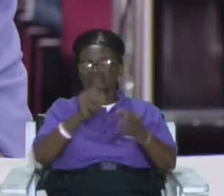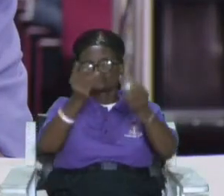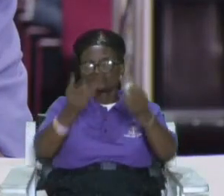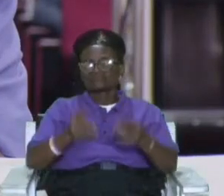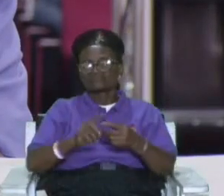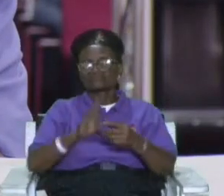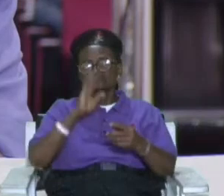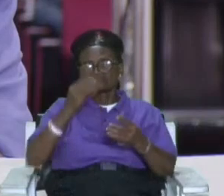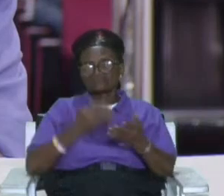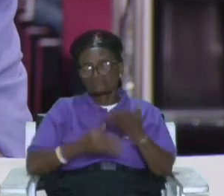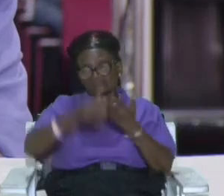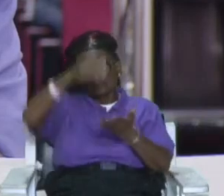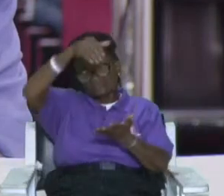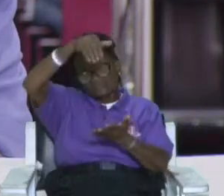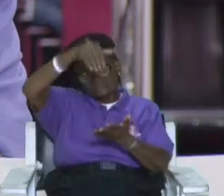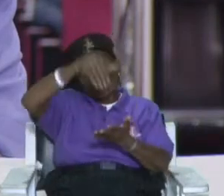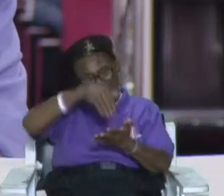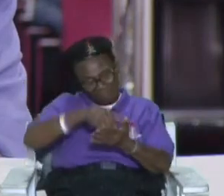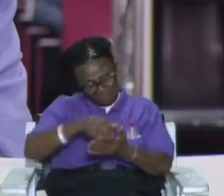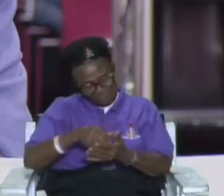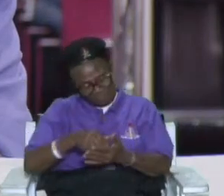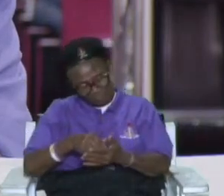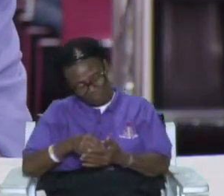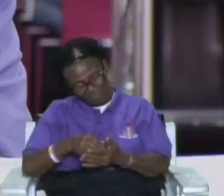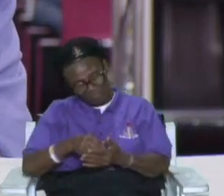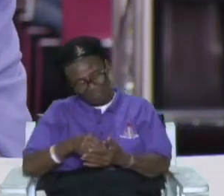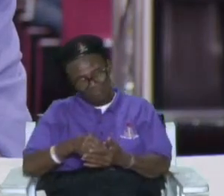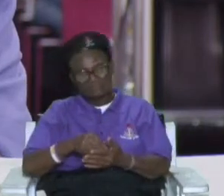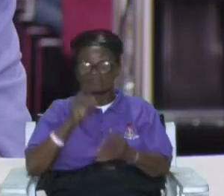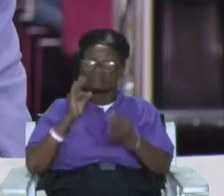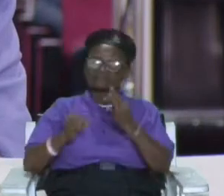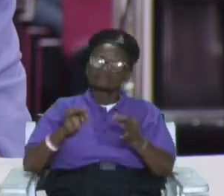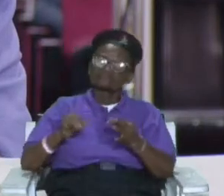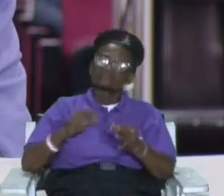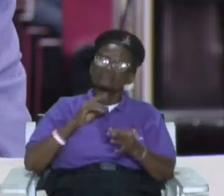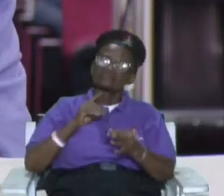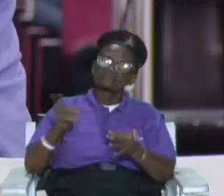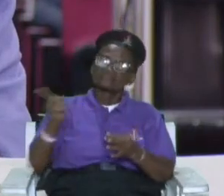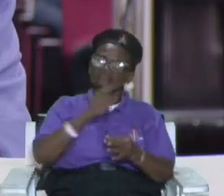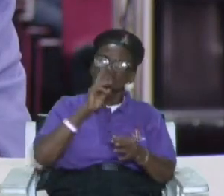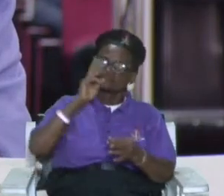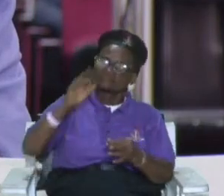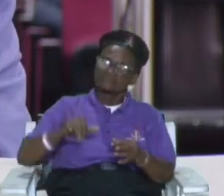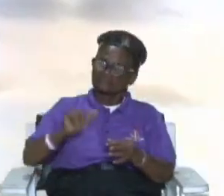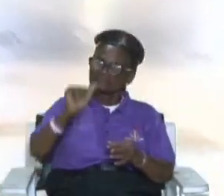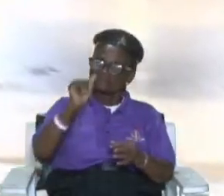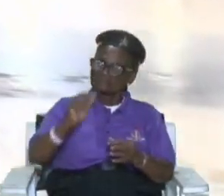If you claim that you are born again, but you are still living in sin, you better come now.